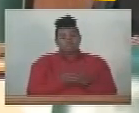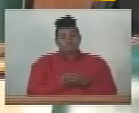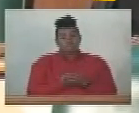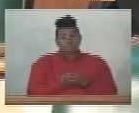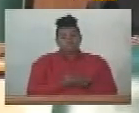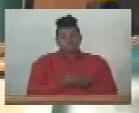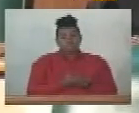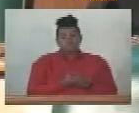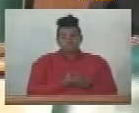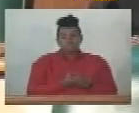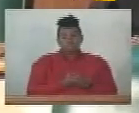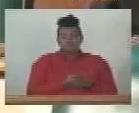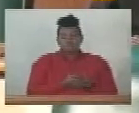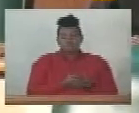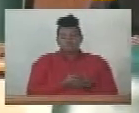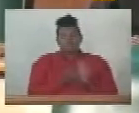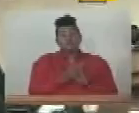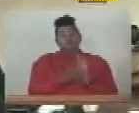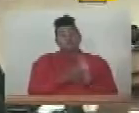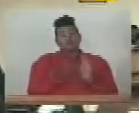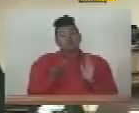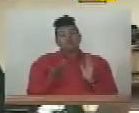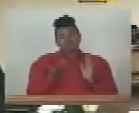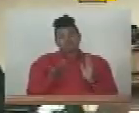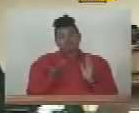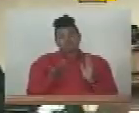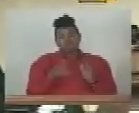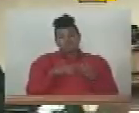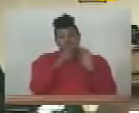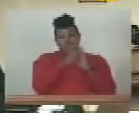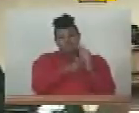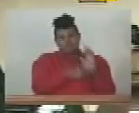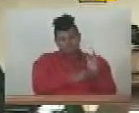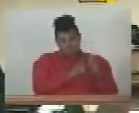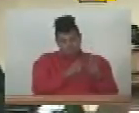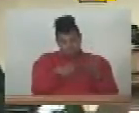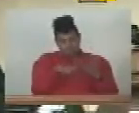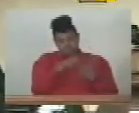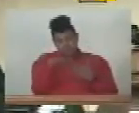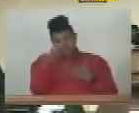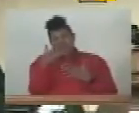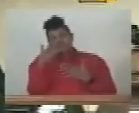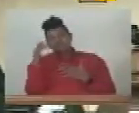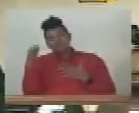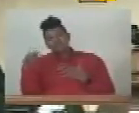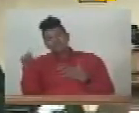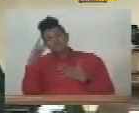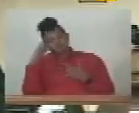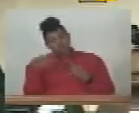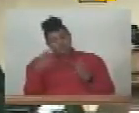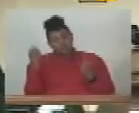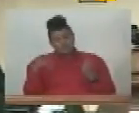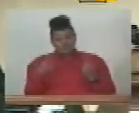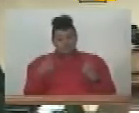week? Those in favor? Those against? Ayes have it.